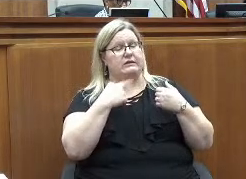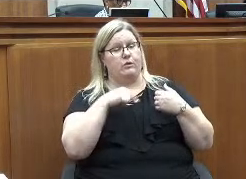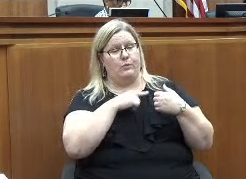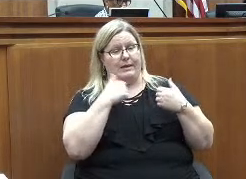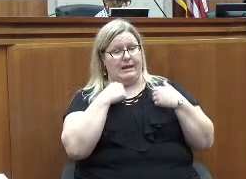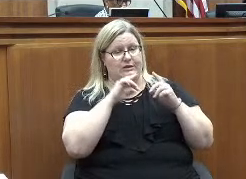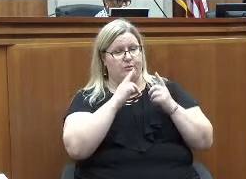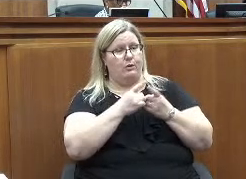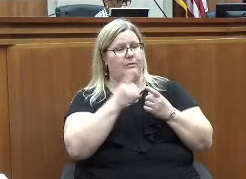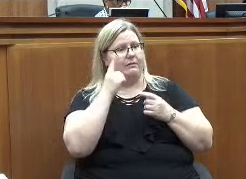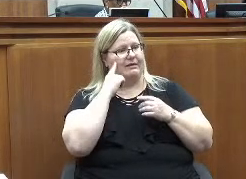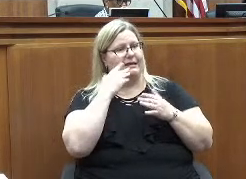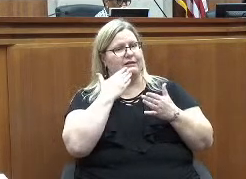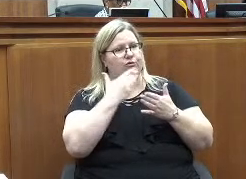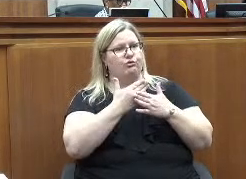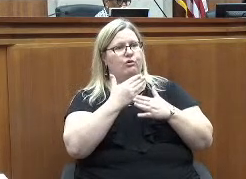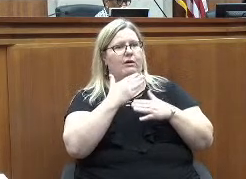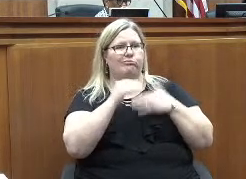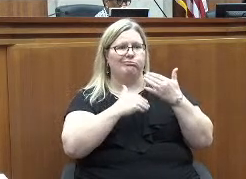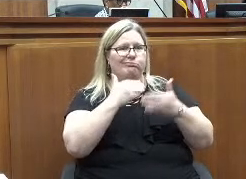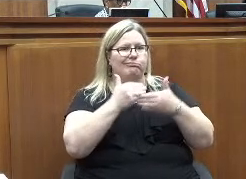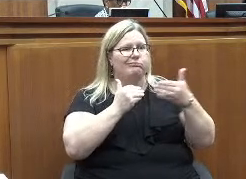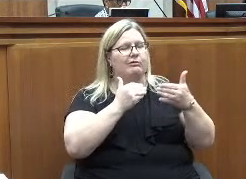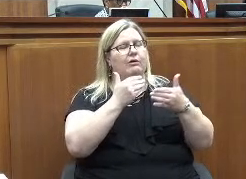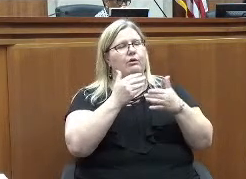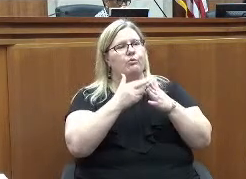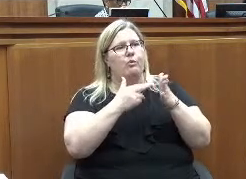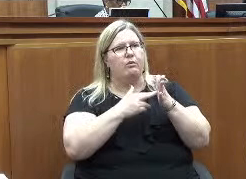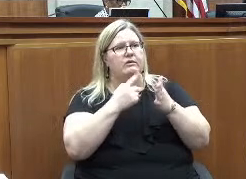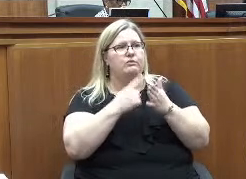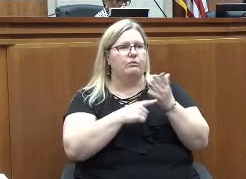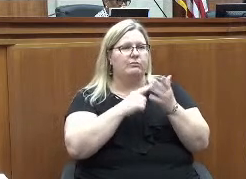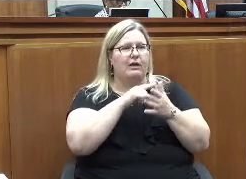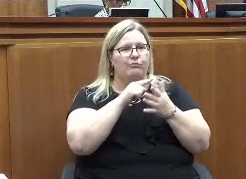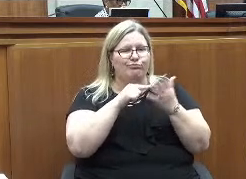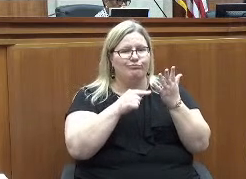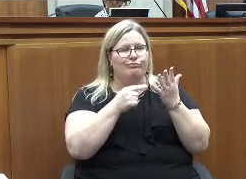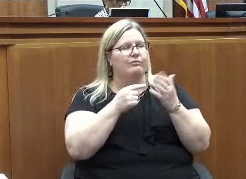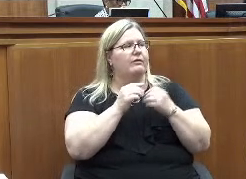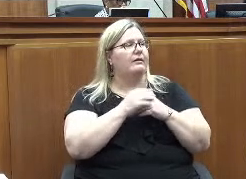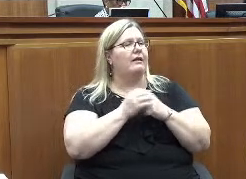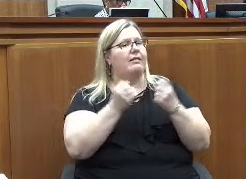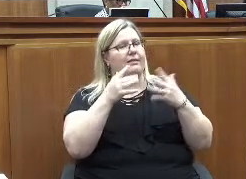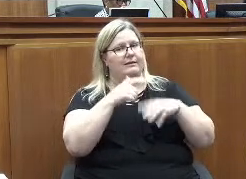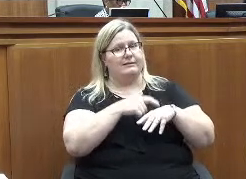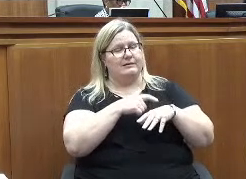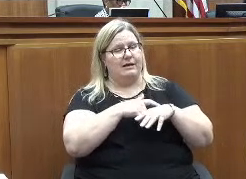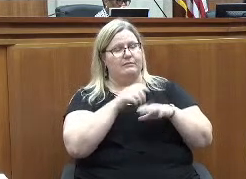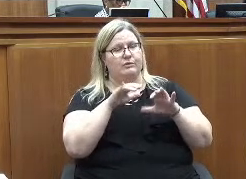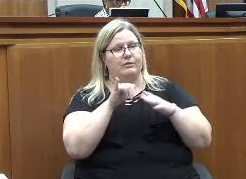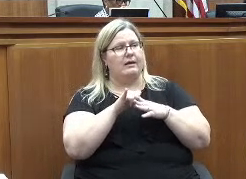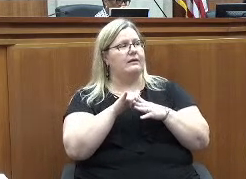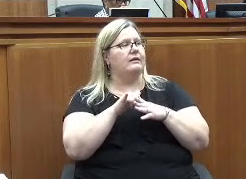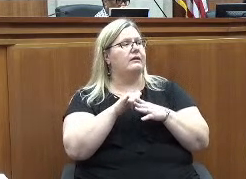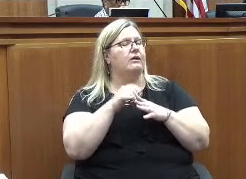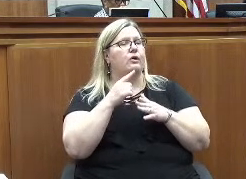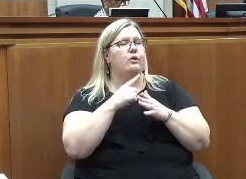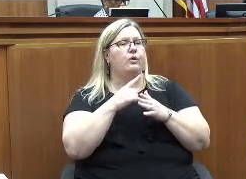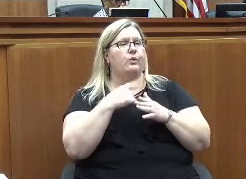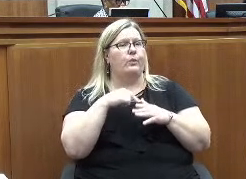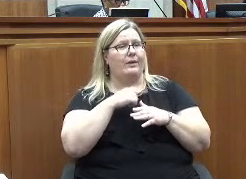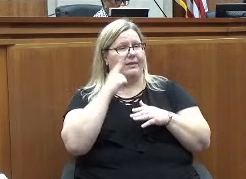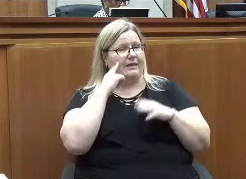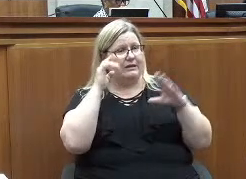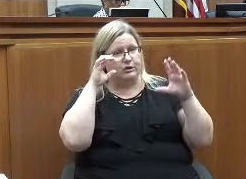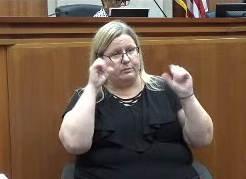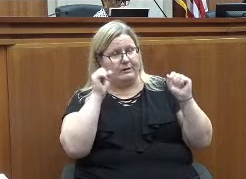those rules are, and there was a lot of time spent. We really do think that with the questions that went to the superintendent that the